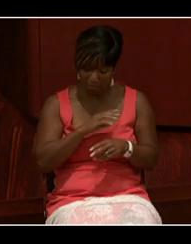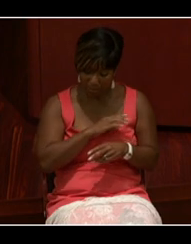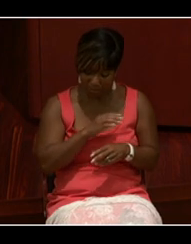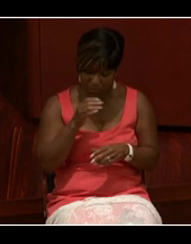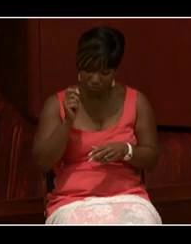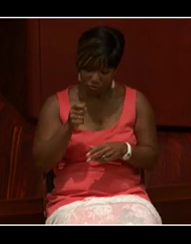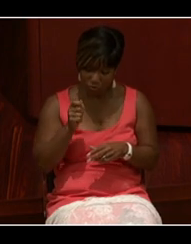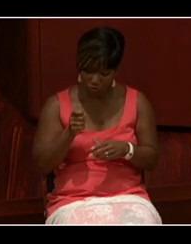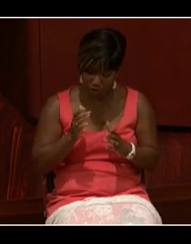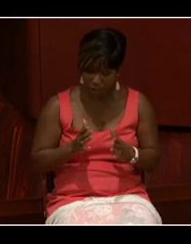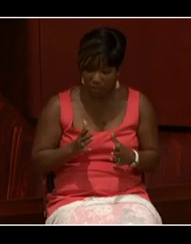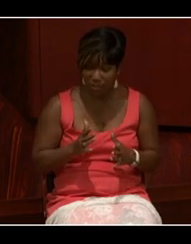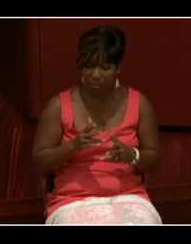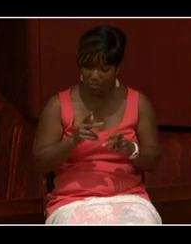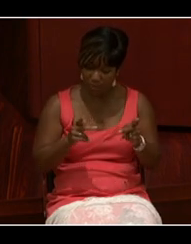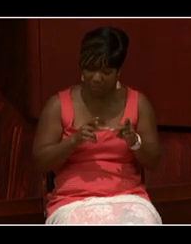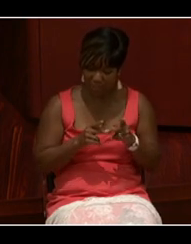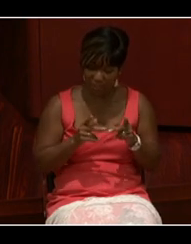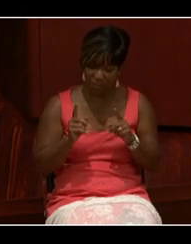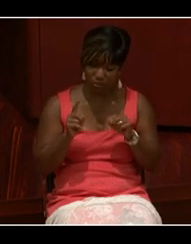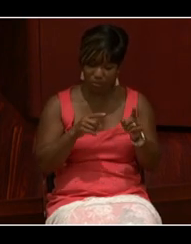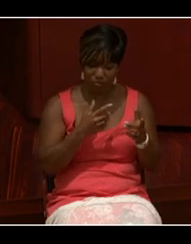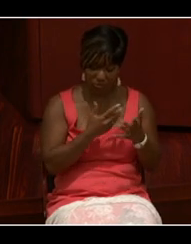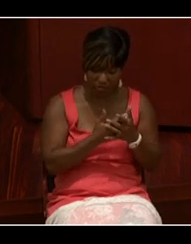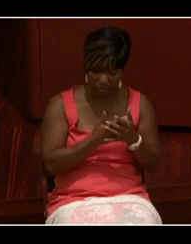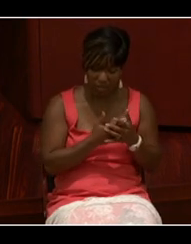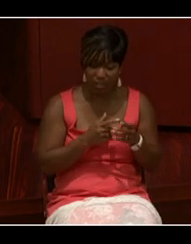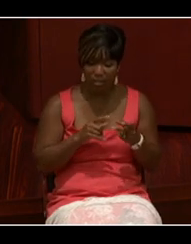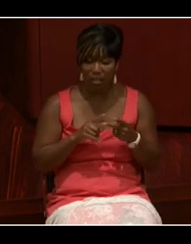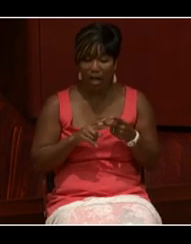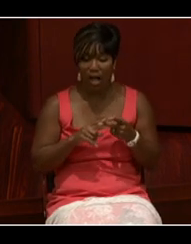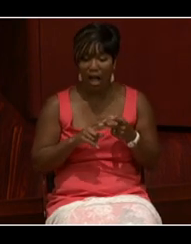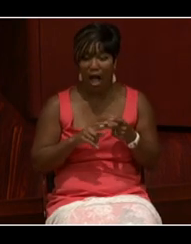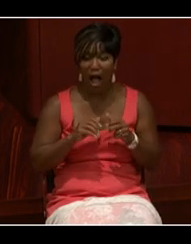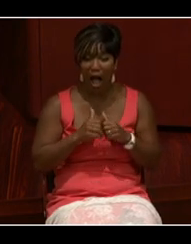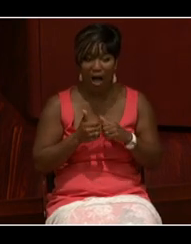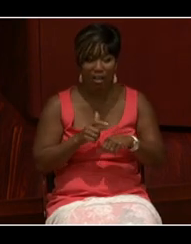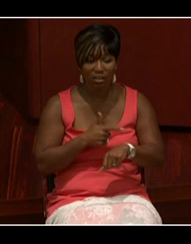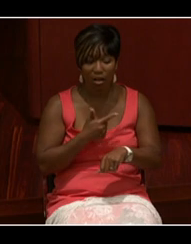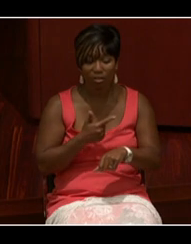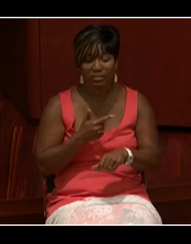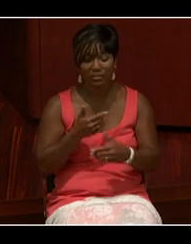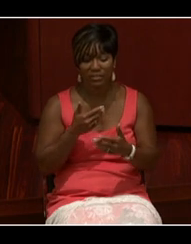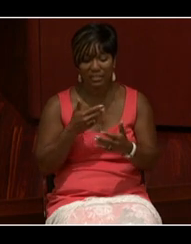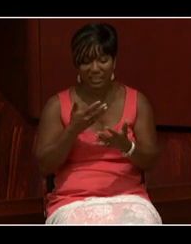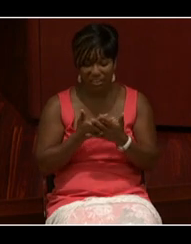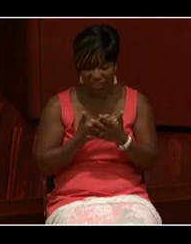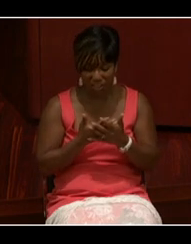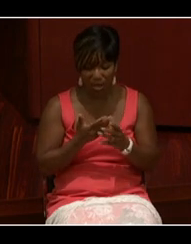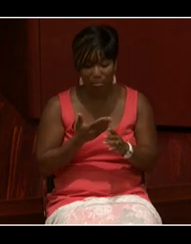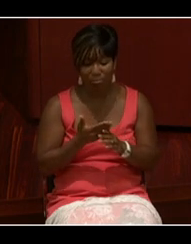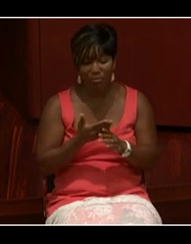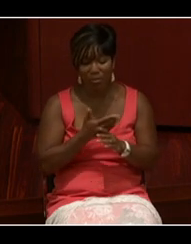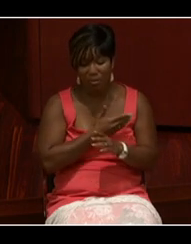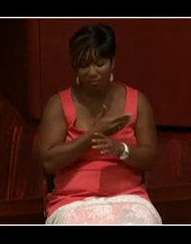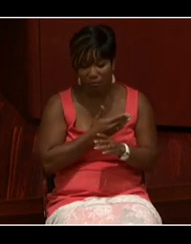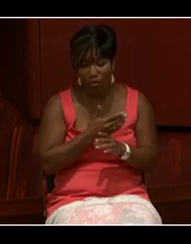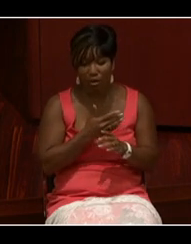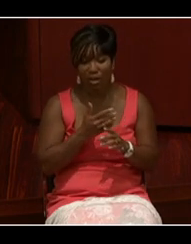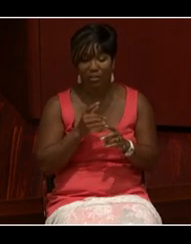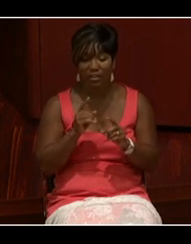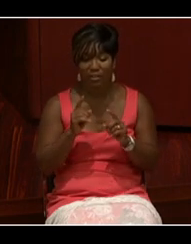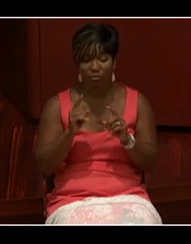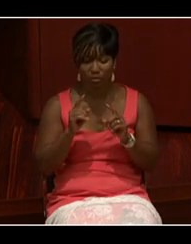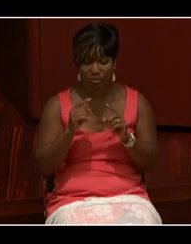their arrest, the length of pretrial jail time, how long they were in jail before sent to whichever penitentiary they're sent